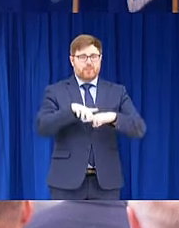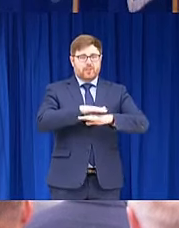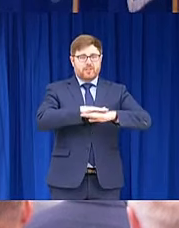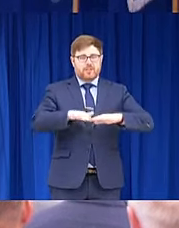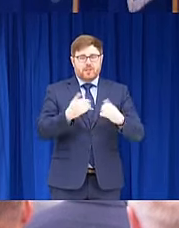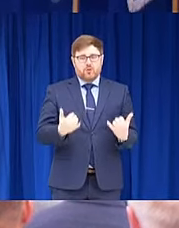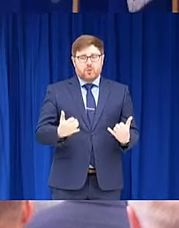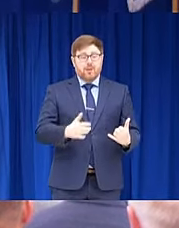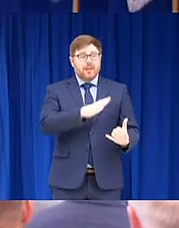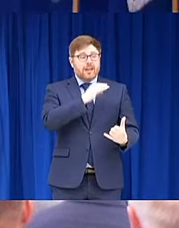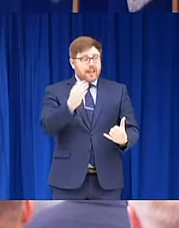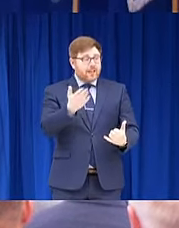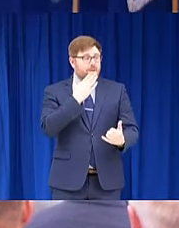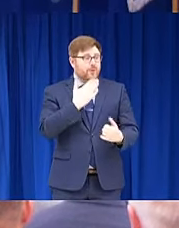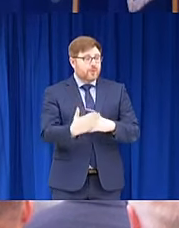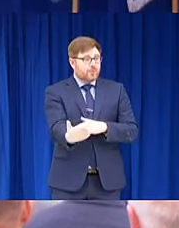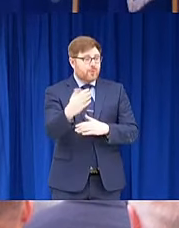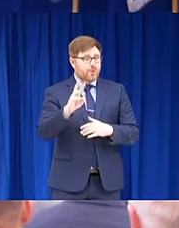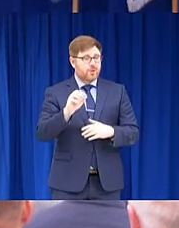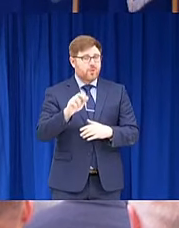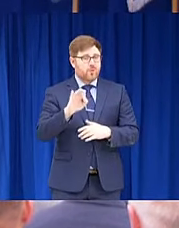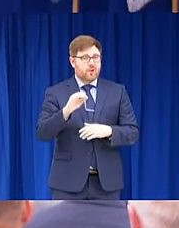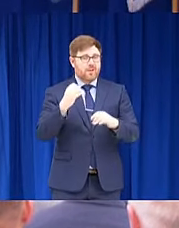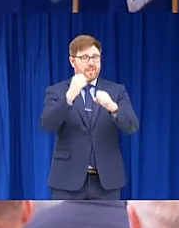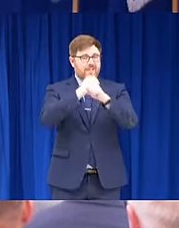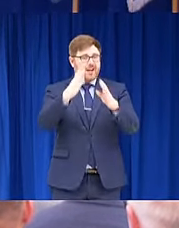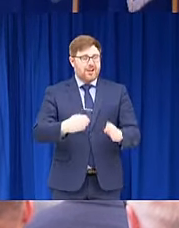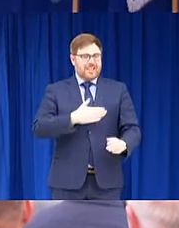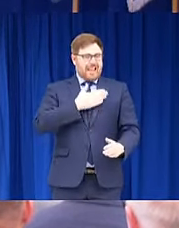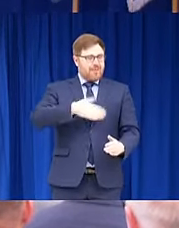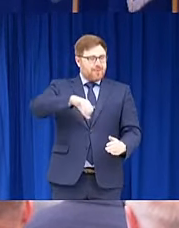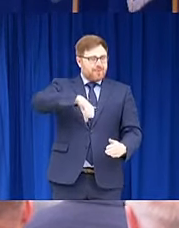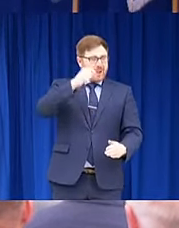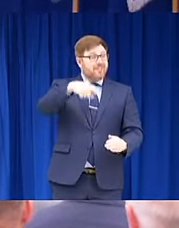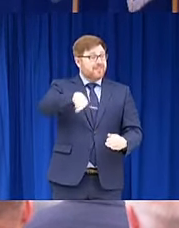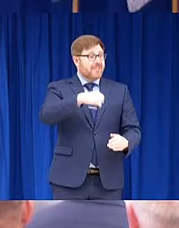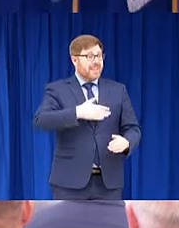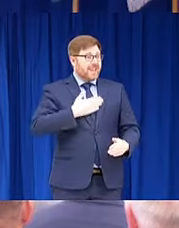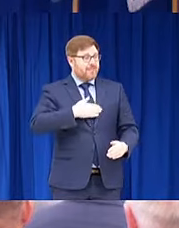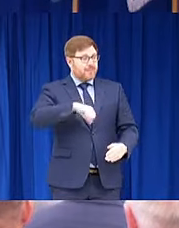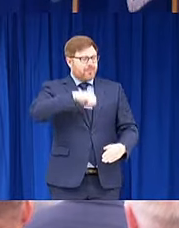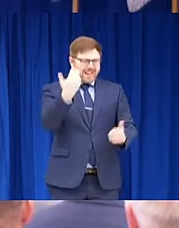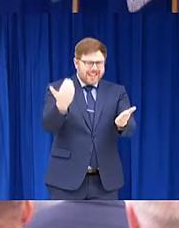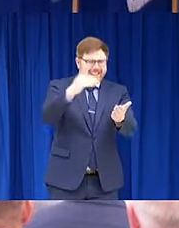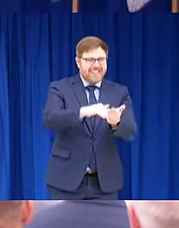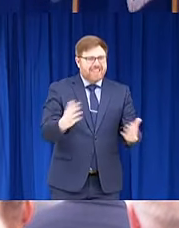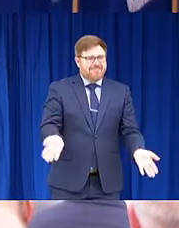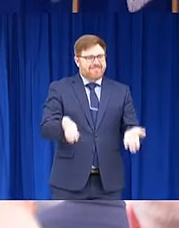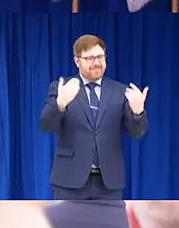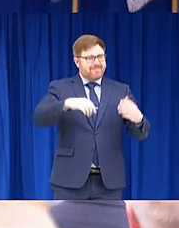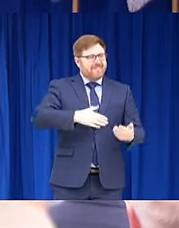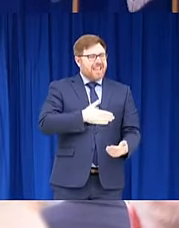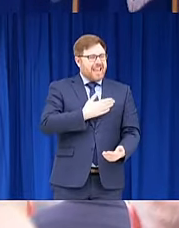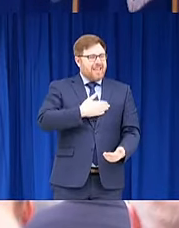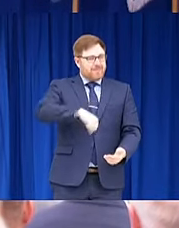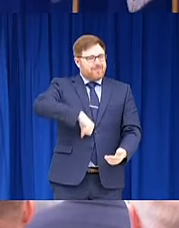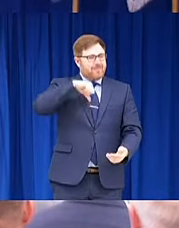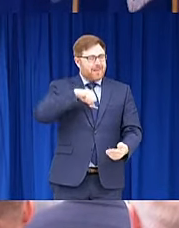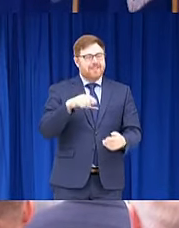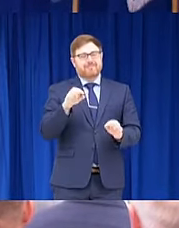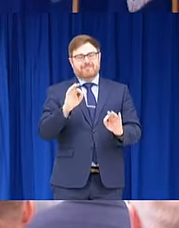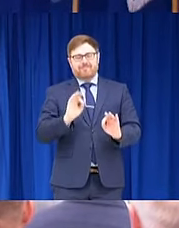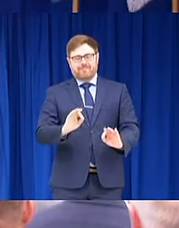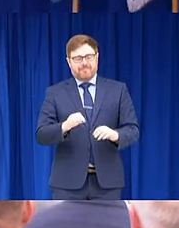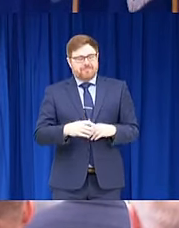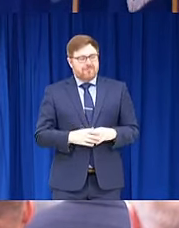morning, warfighters. Happy Pride. Let's hear it again. Happy Pride. There you go. So I'm